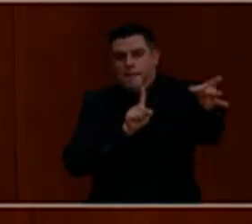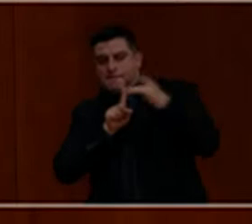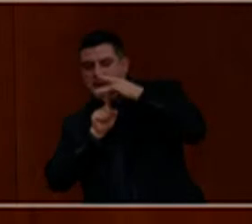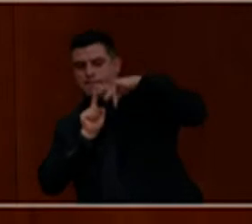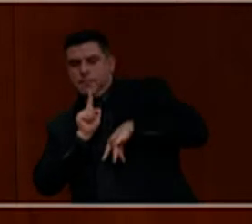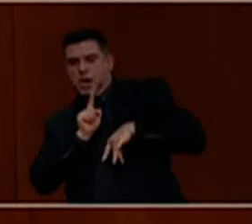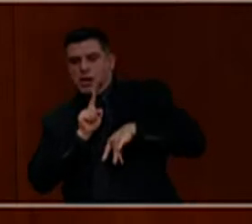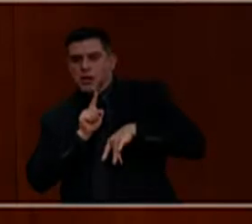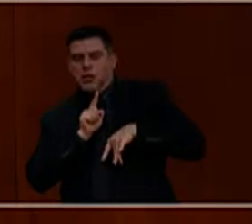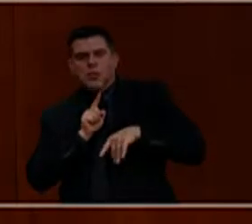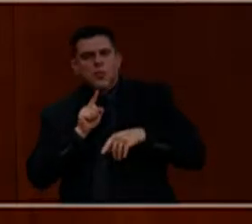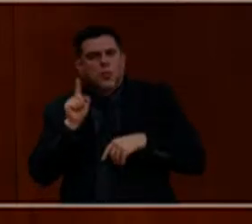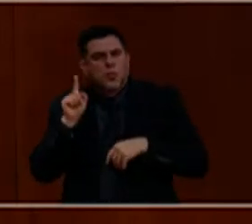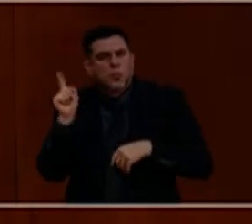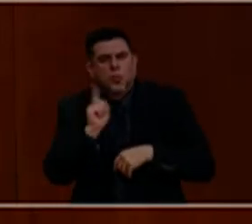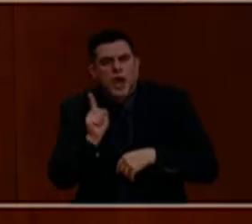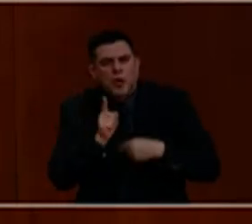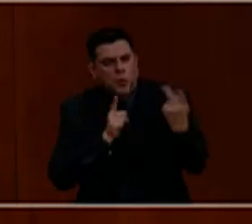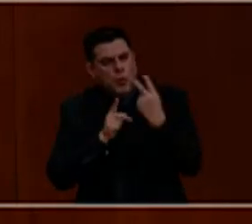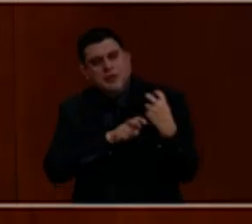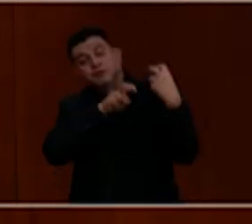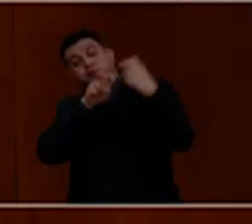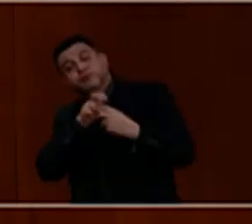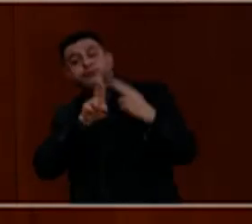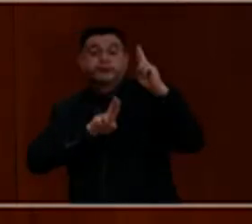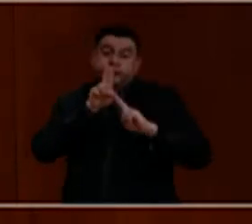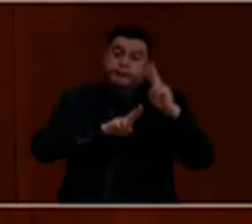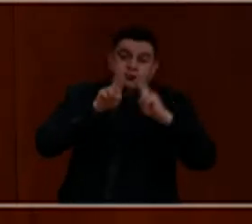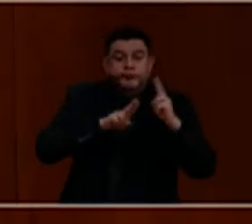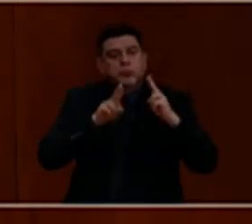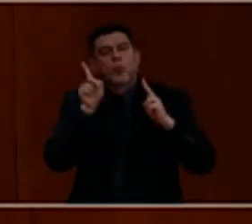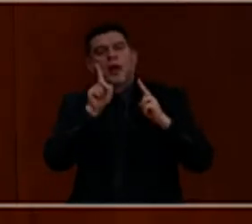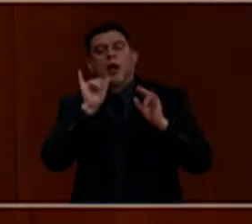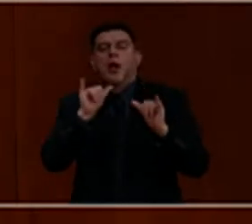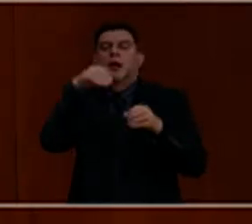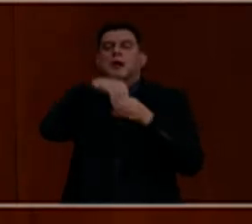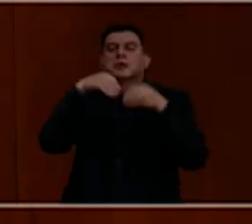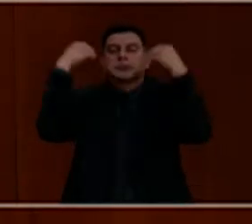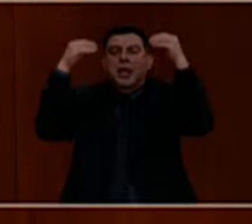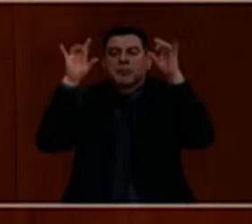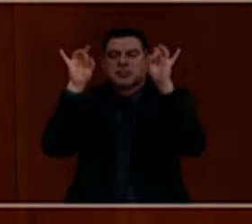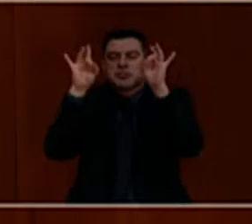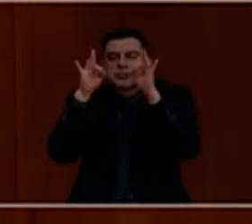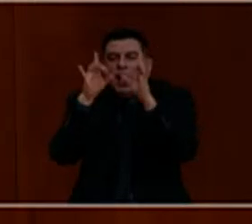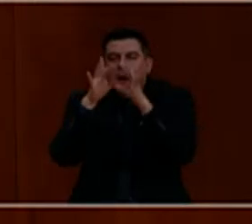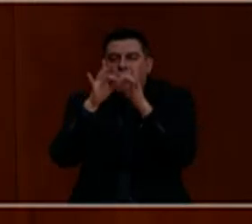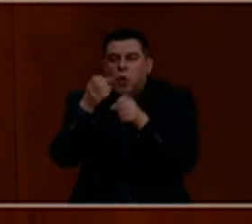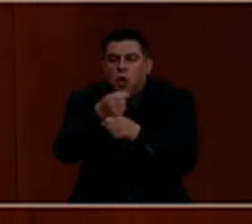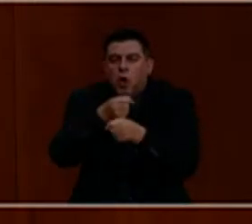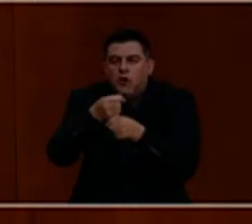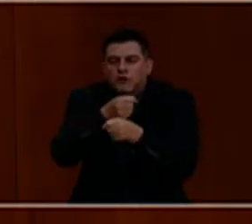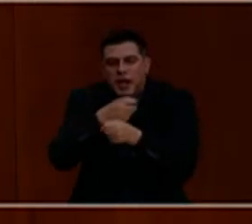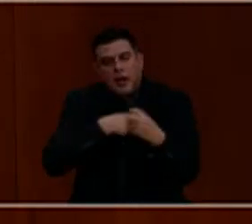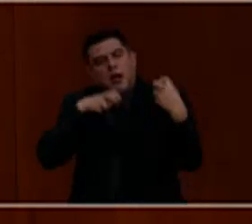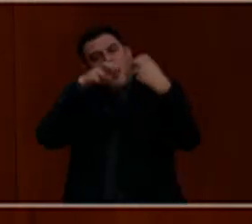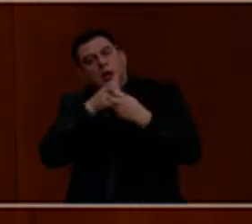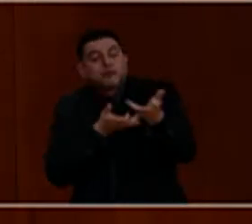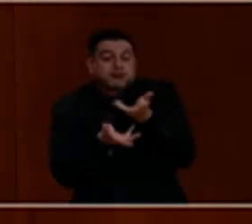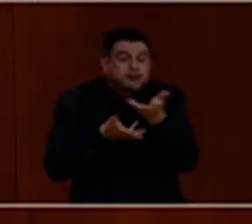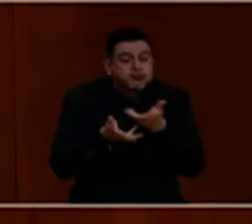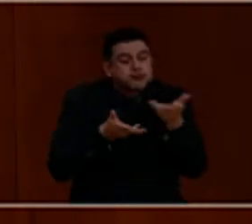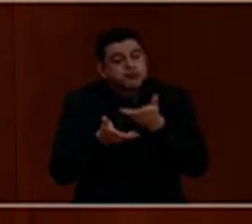Starbucks. So that's how quick and fast and innocent that you can